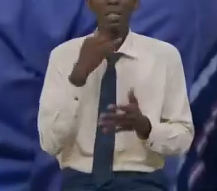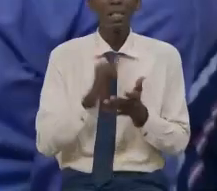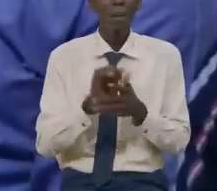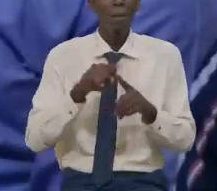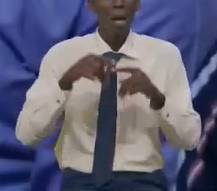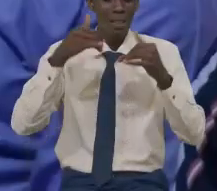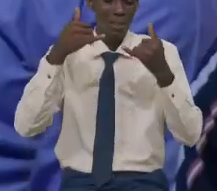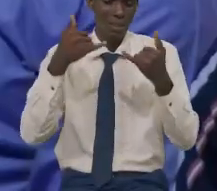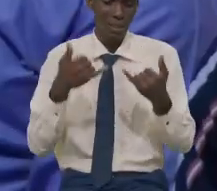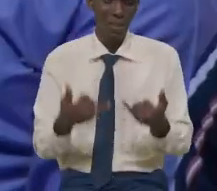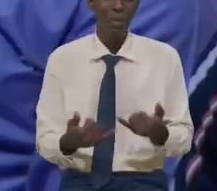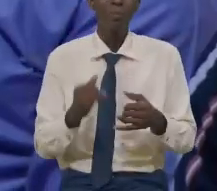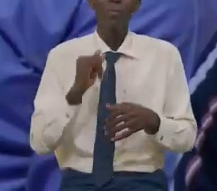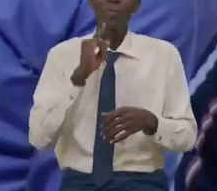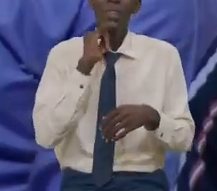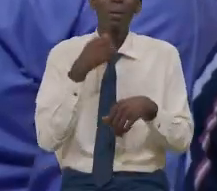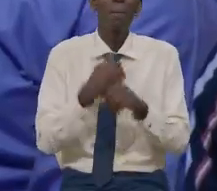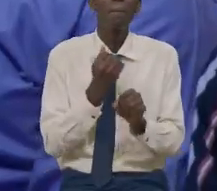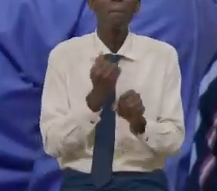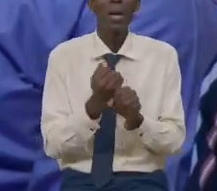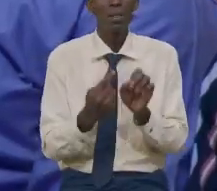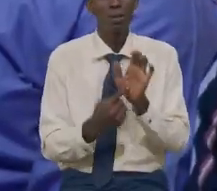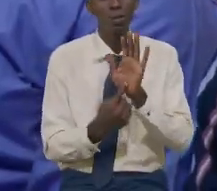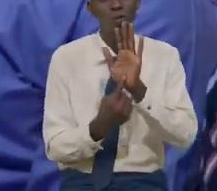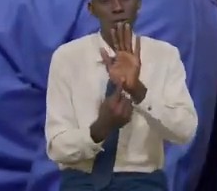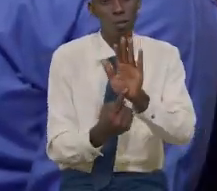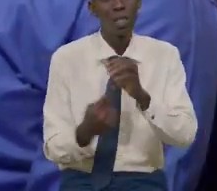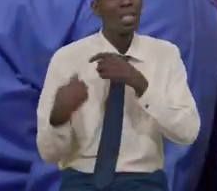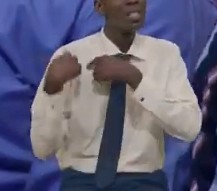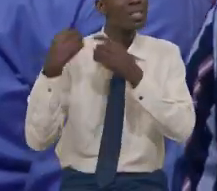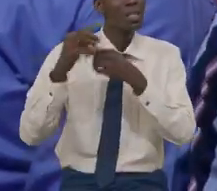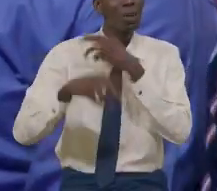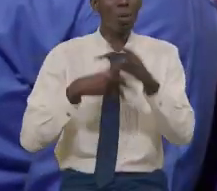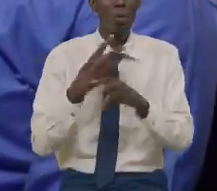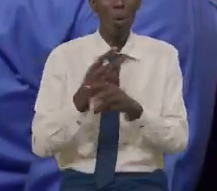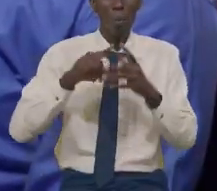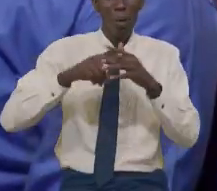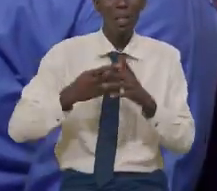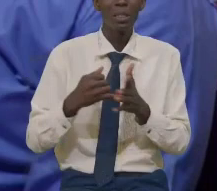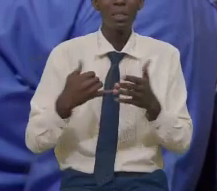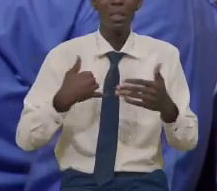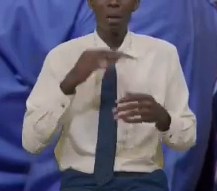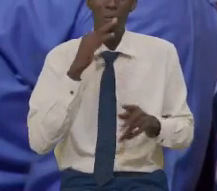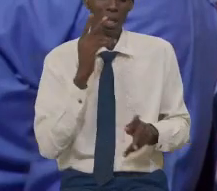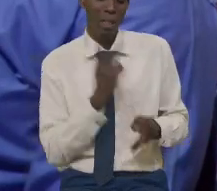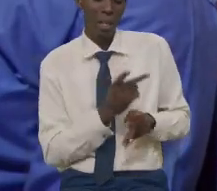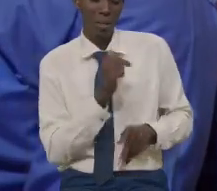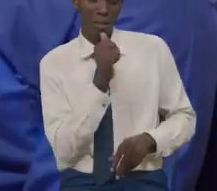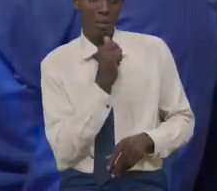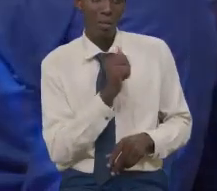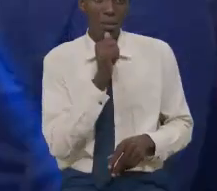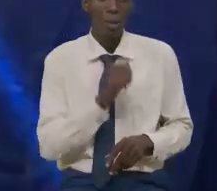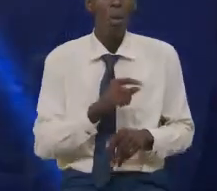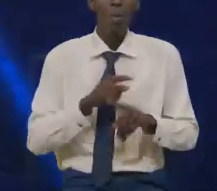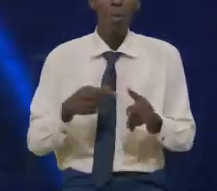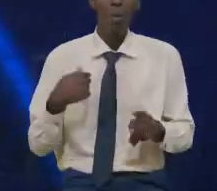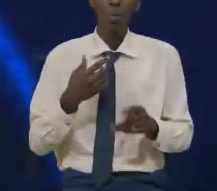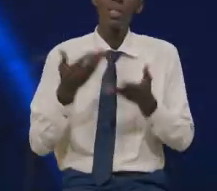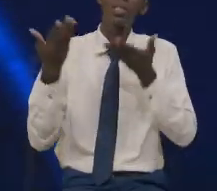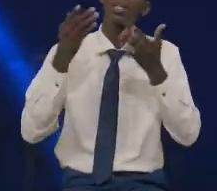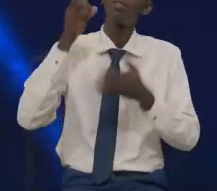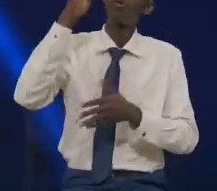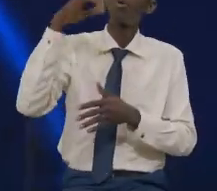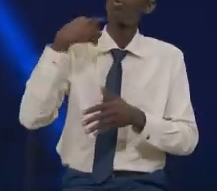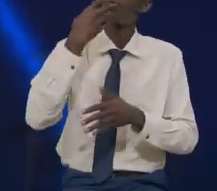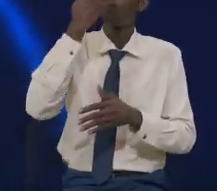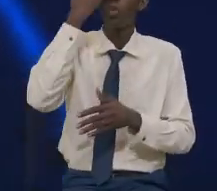but now it's made manifest. Since the world began, it had been kept secret, but to us have a God who knows all